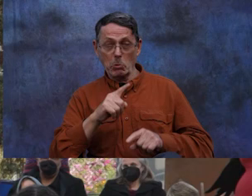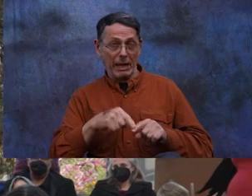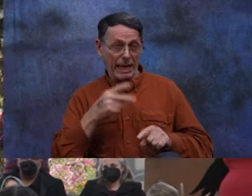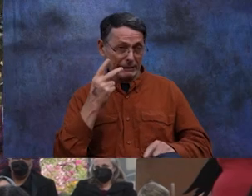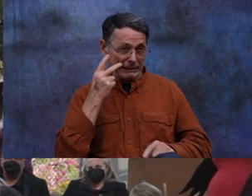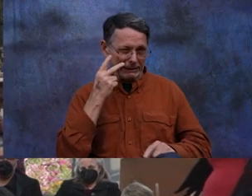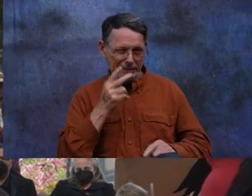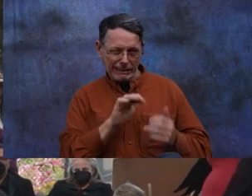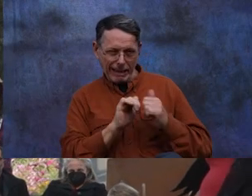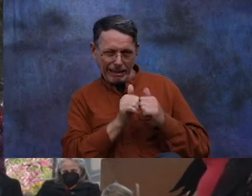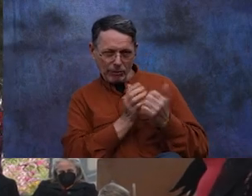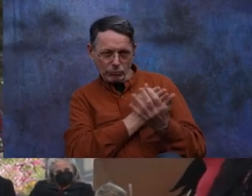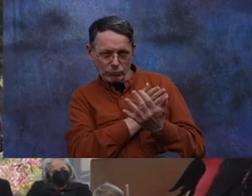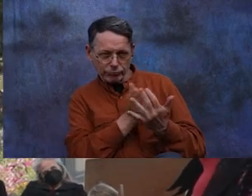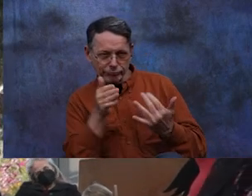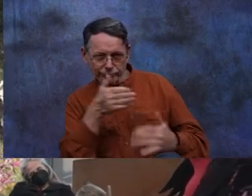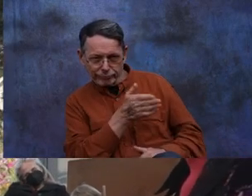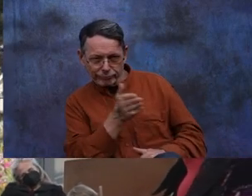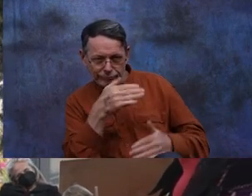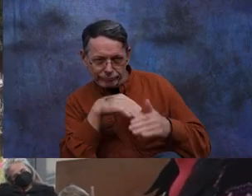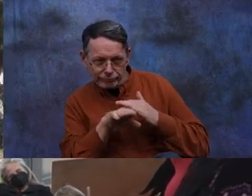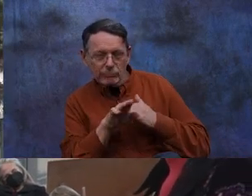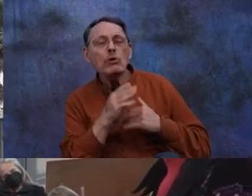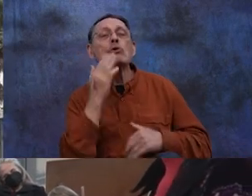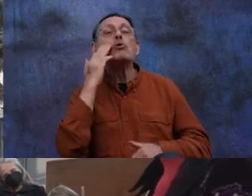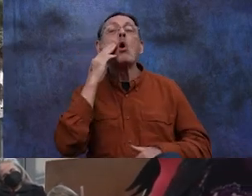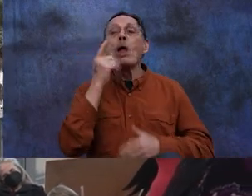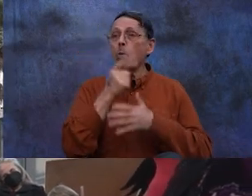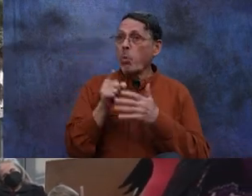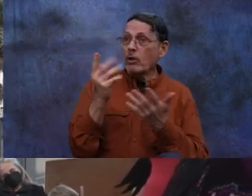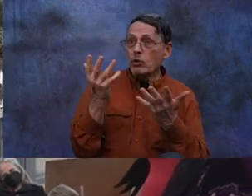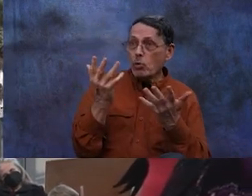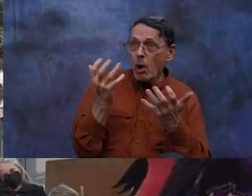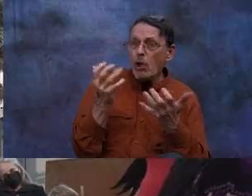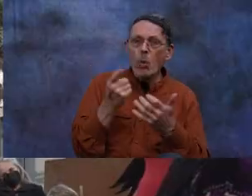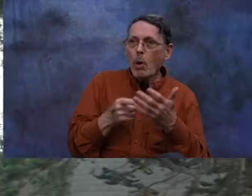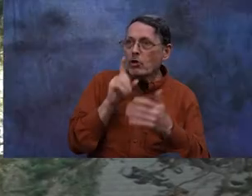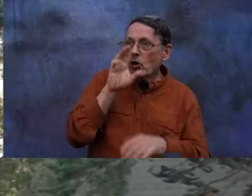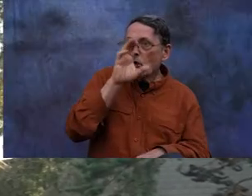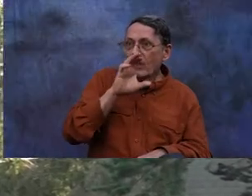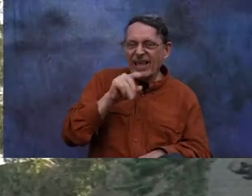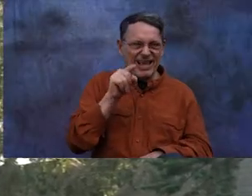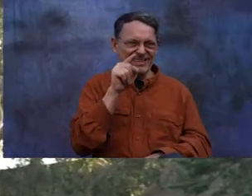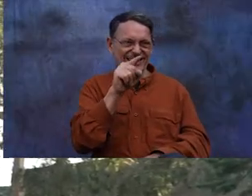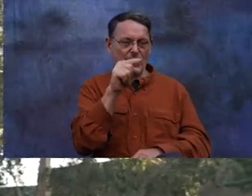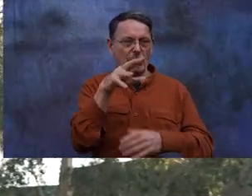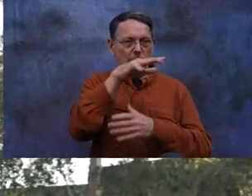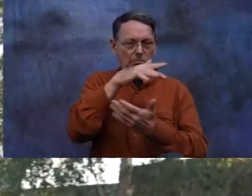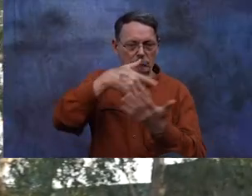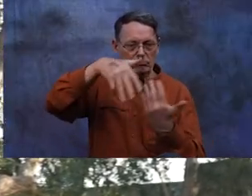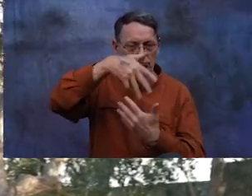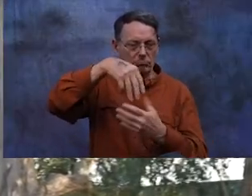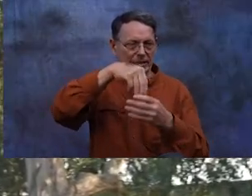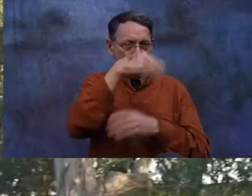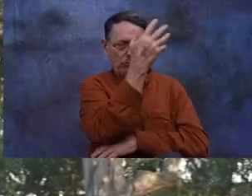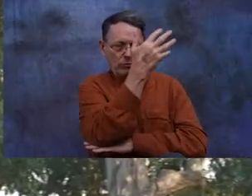way in, but you know what you seek is within that grove. And with that love and with that